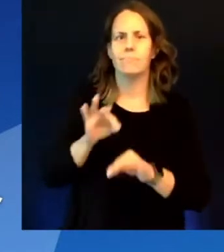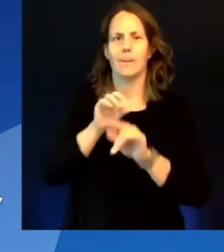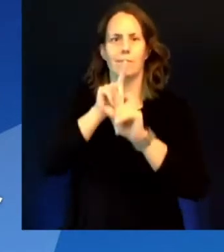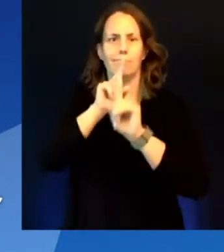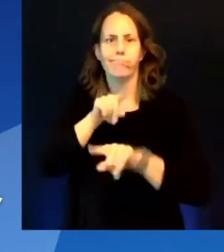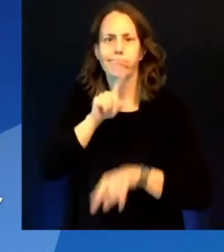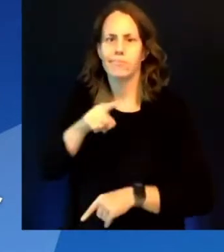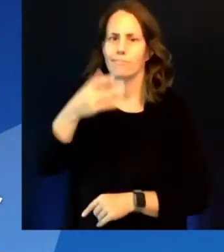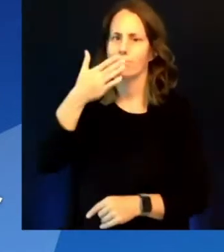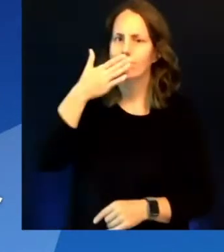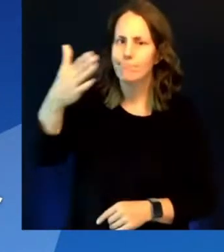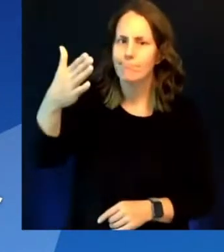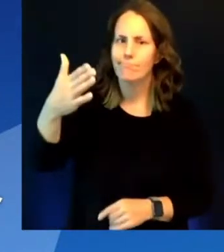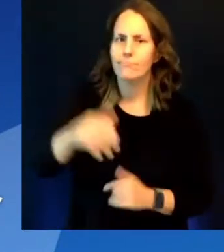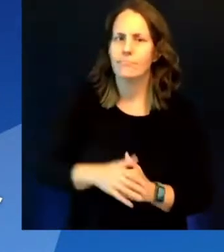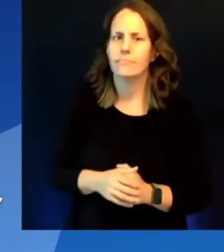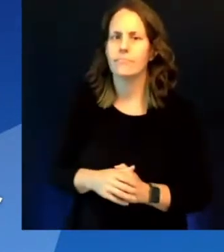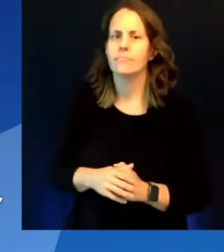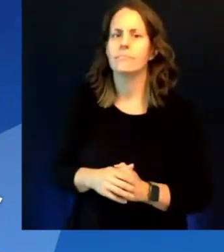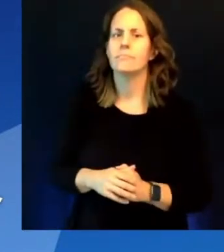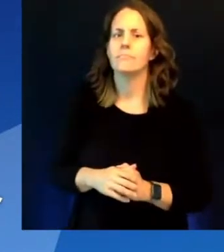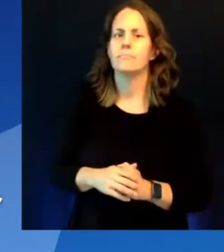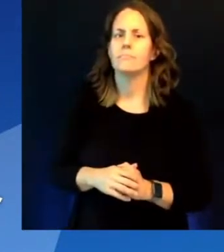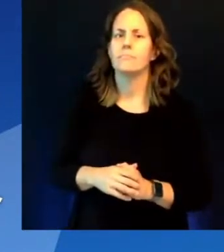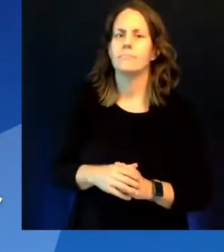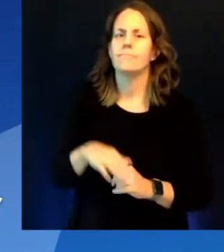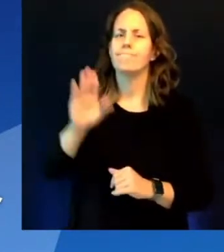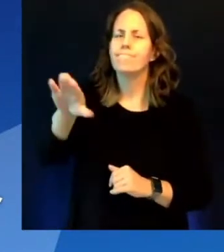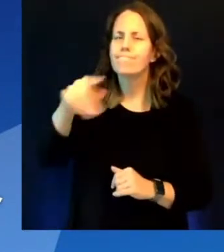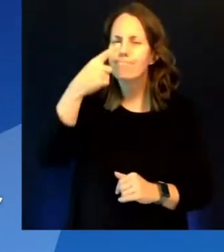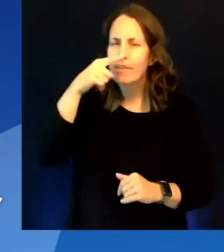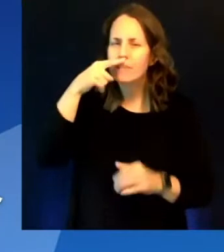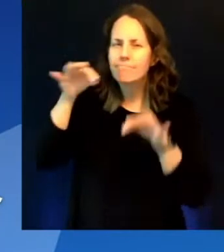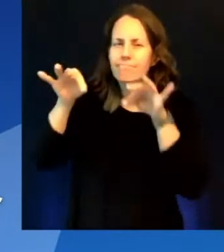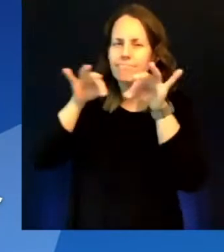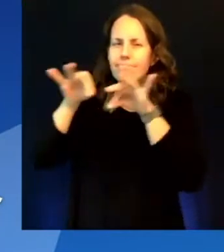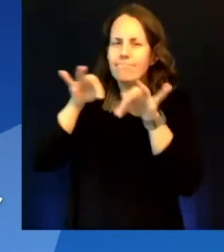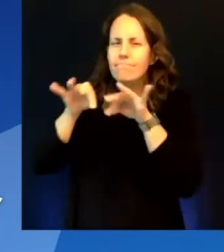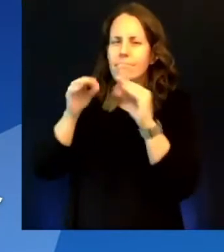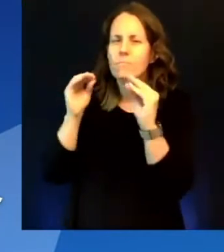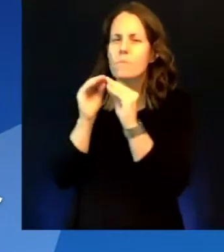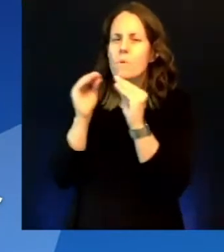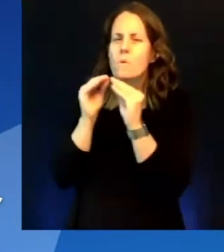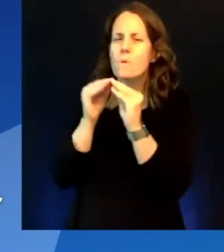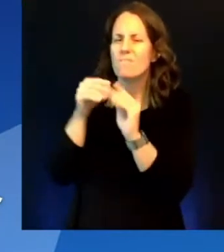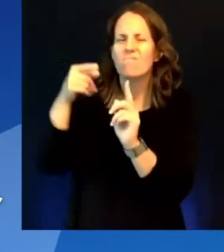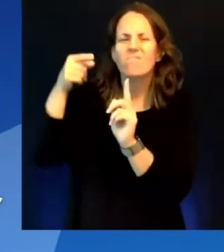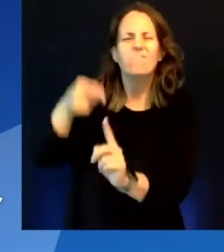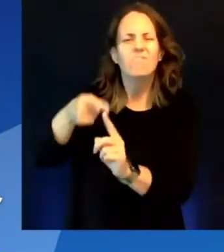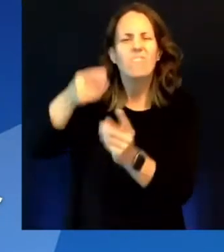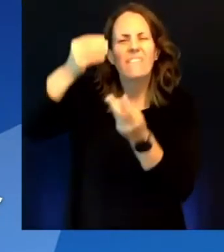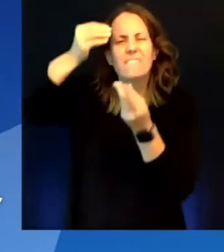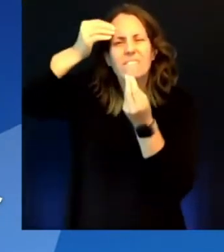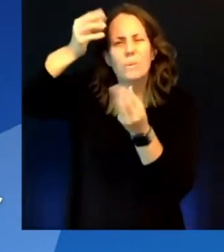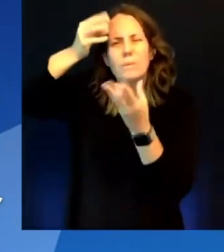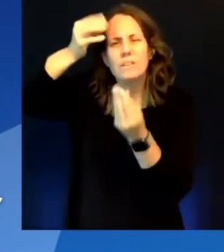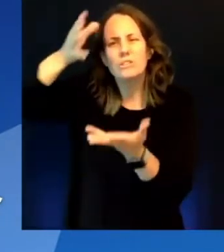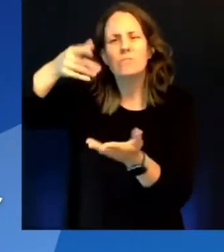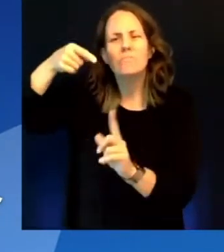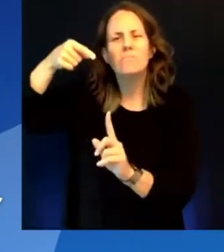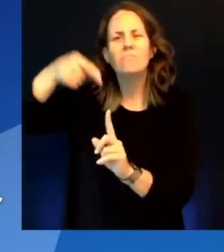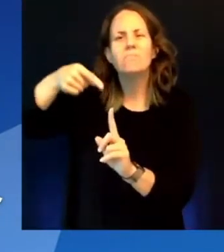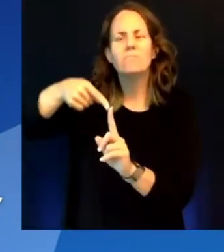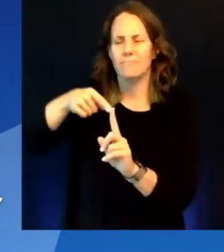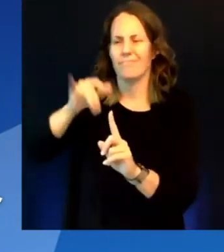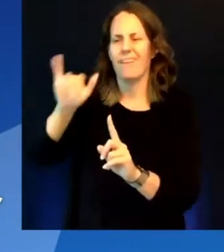the boosters. So when can immunocompromised individuals in Wisconsin get the booster? I know we've heard it's recommended